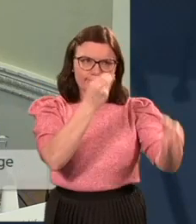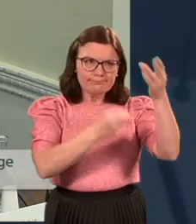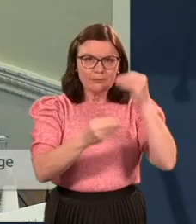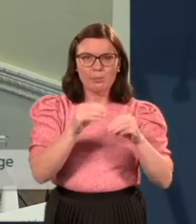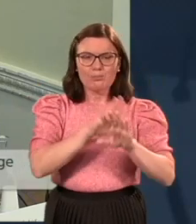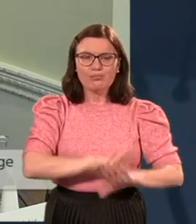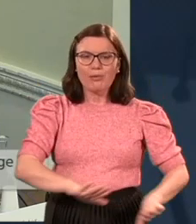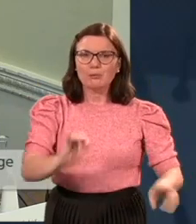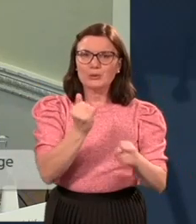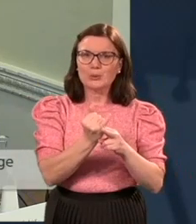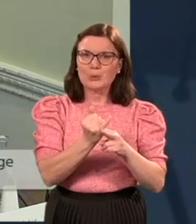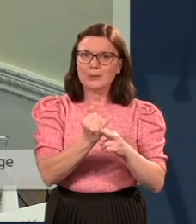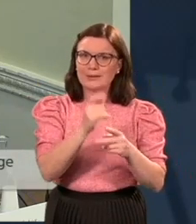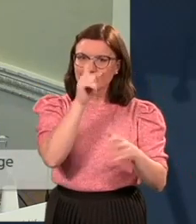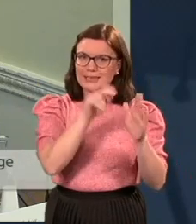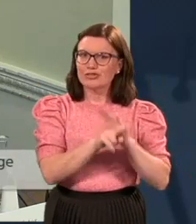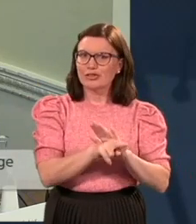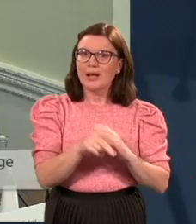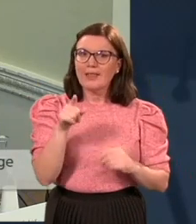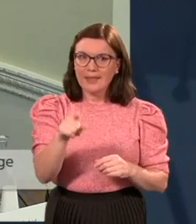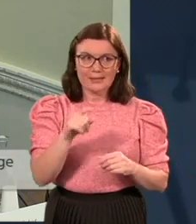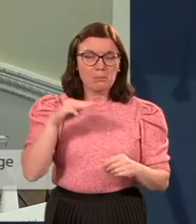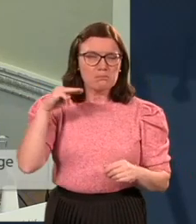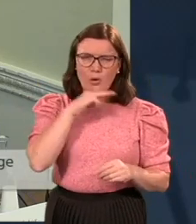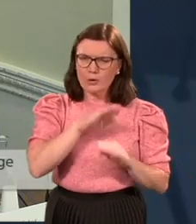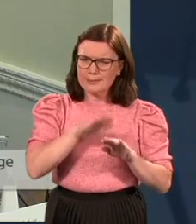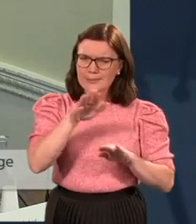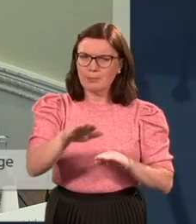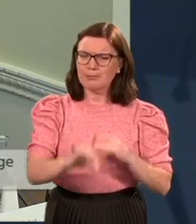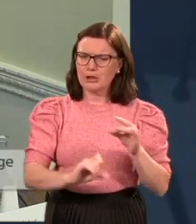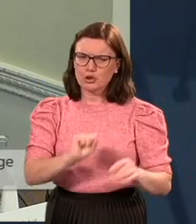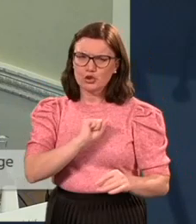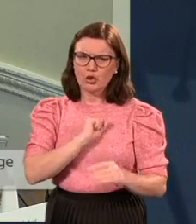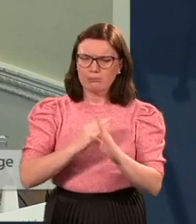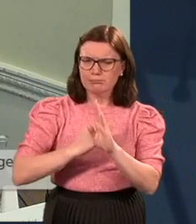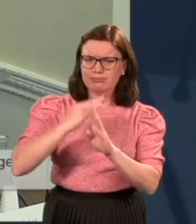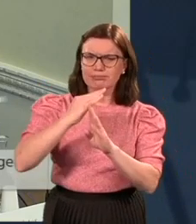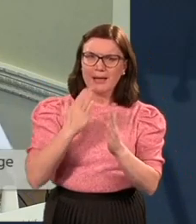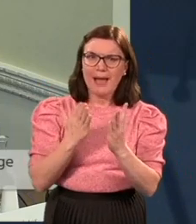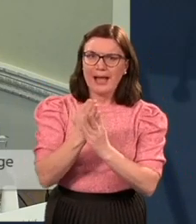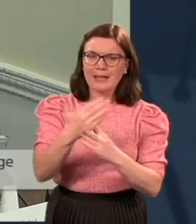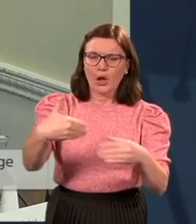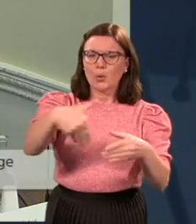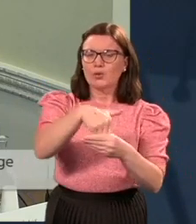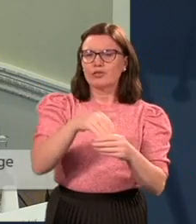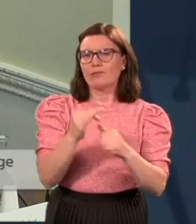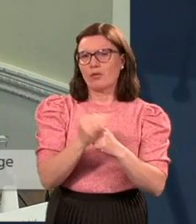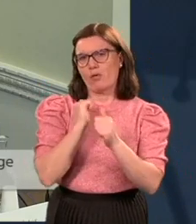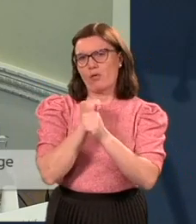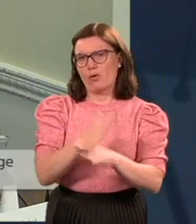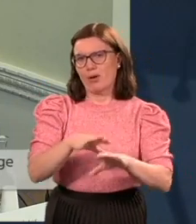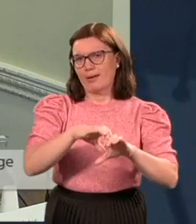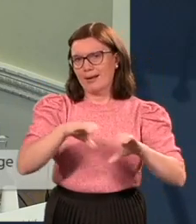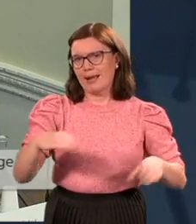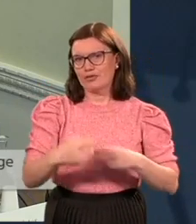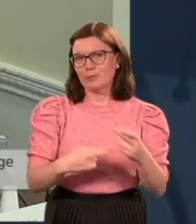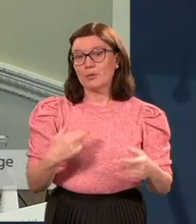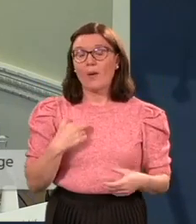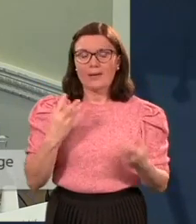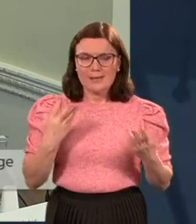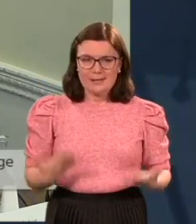is a significant step in ensuring increased access and inclusion for all in the classroom. I would like to take